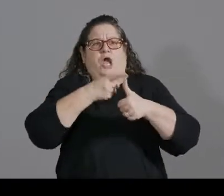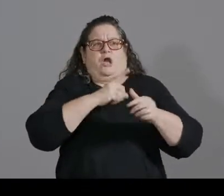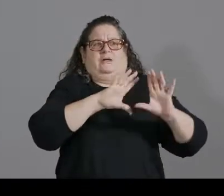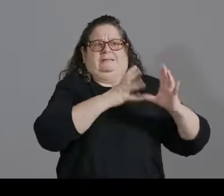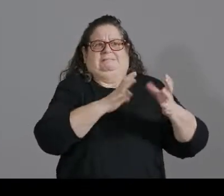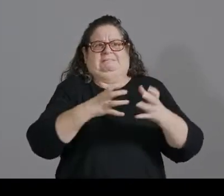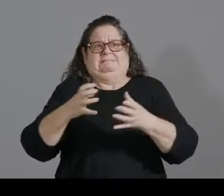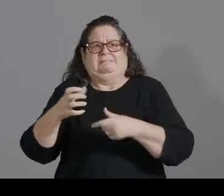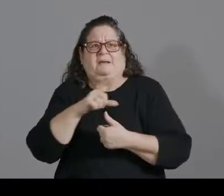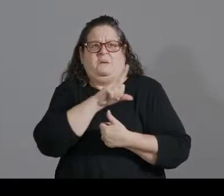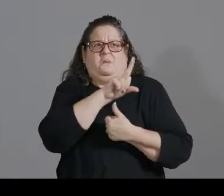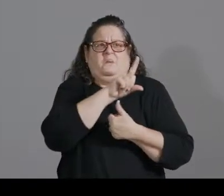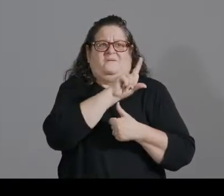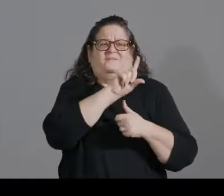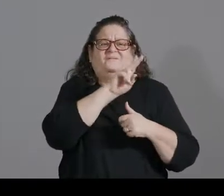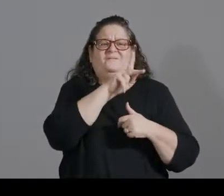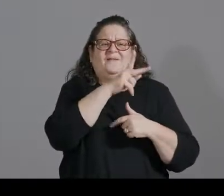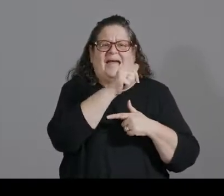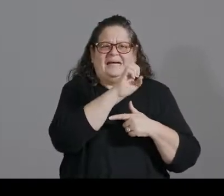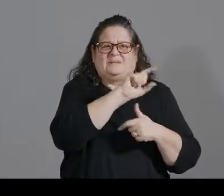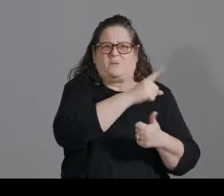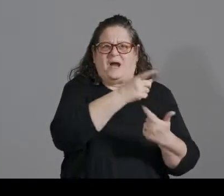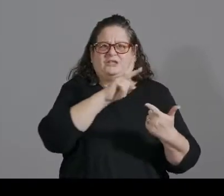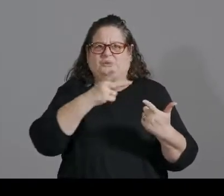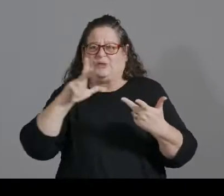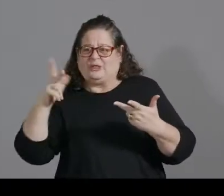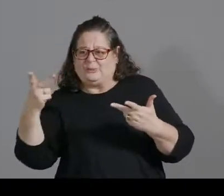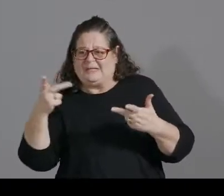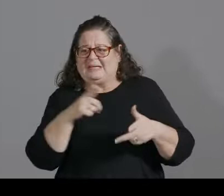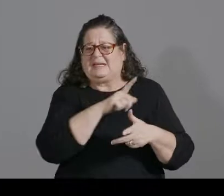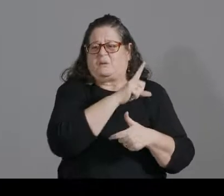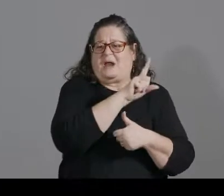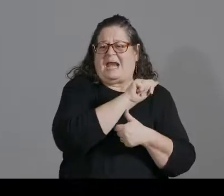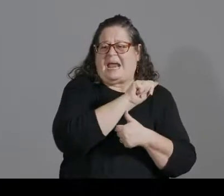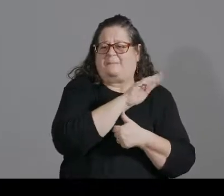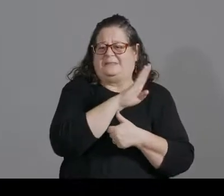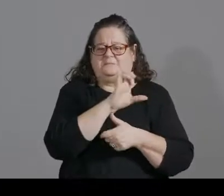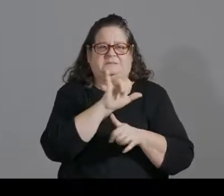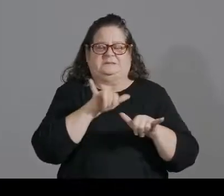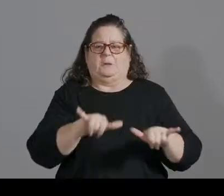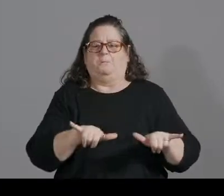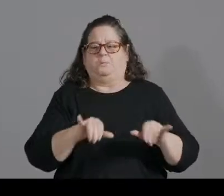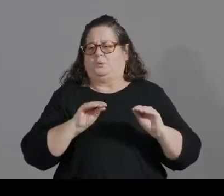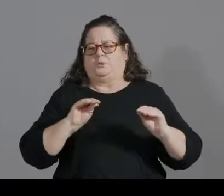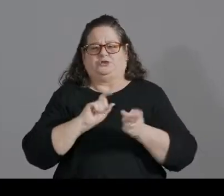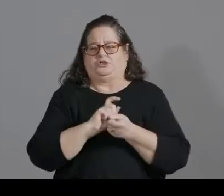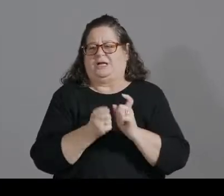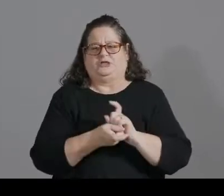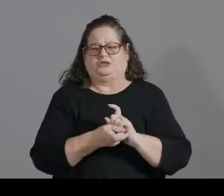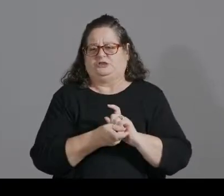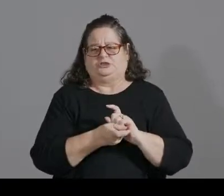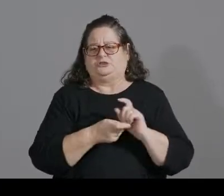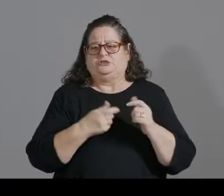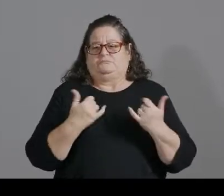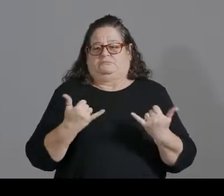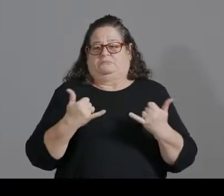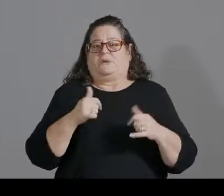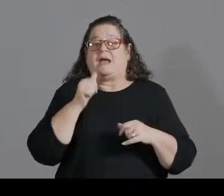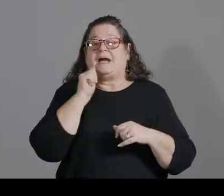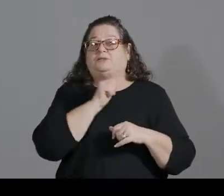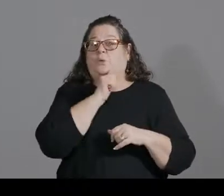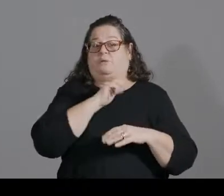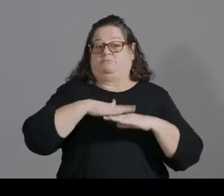recent changes to the prioritization. Arizonans 65 and older are still prioritized to be vaccinated